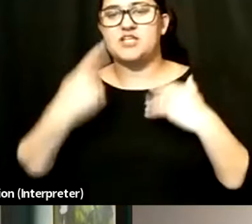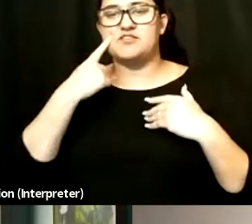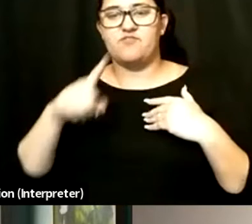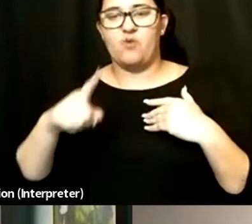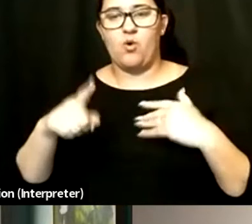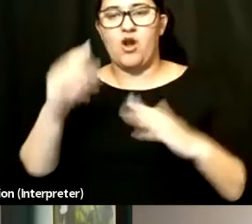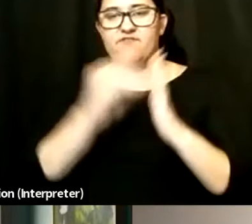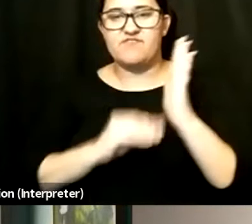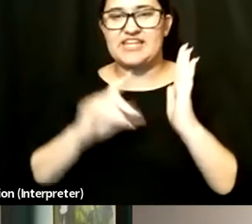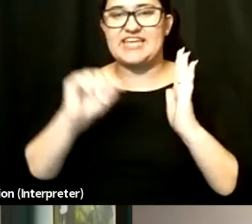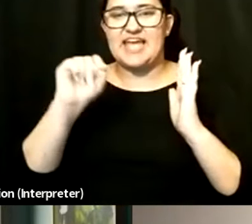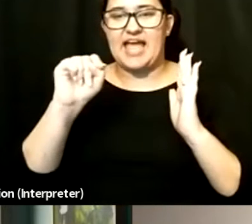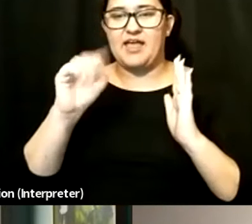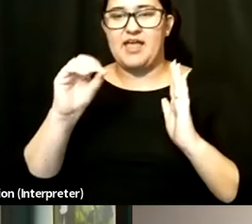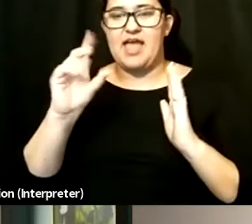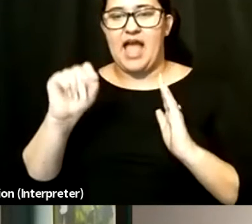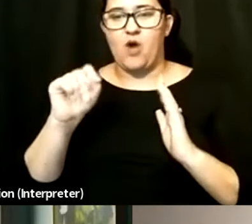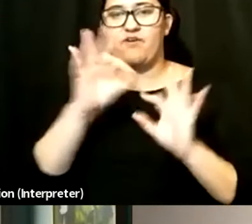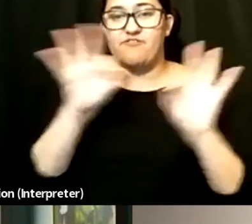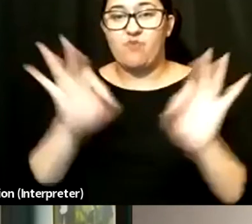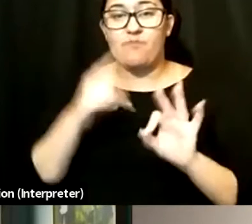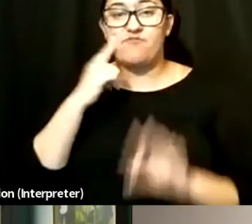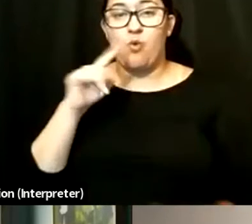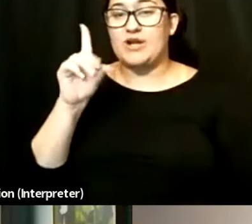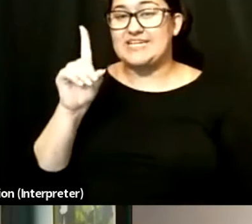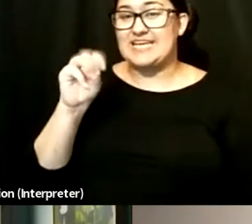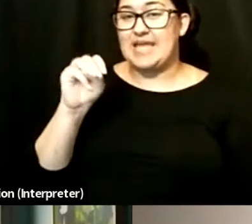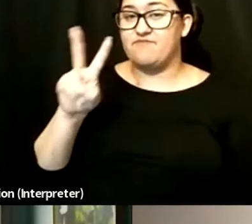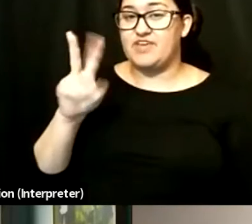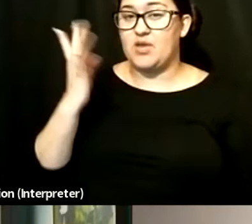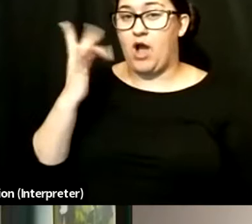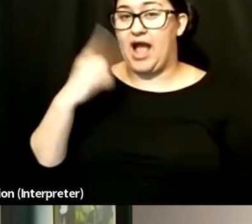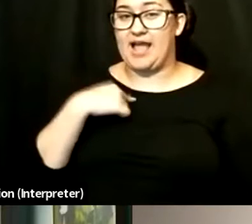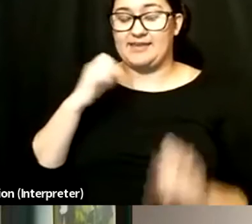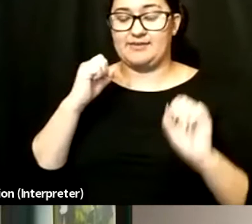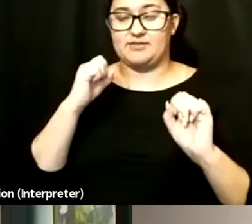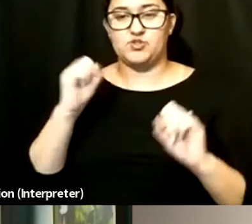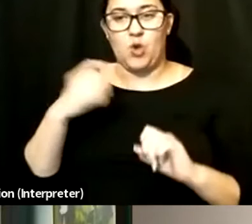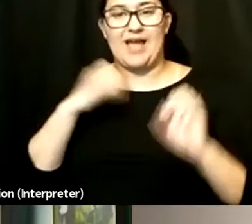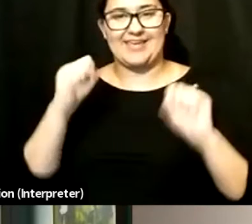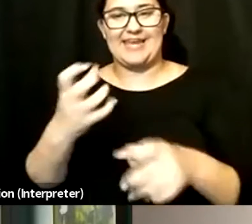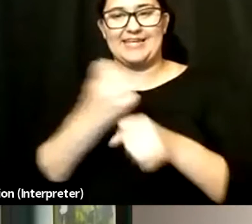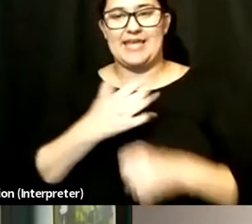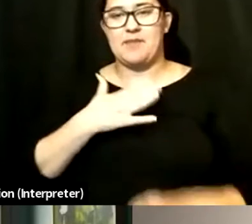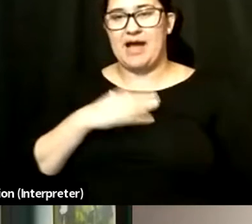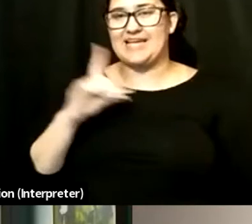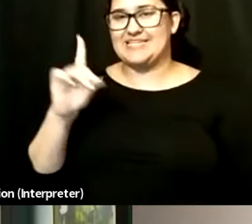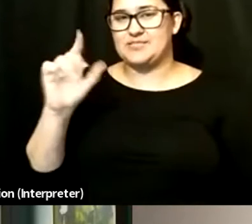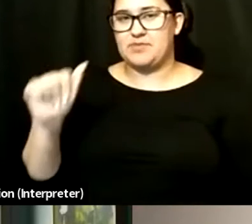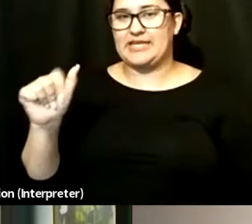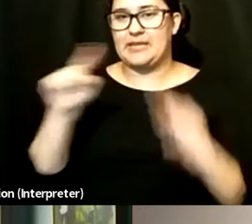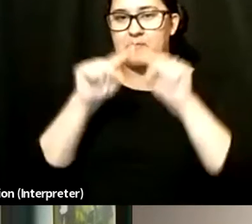a form for the DMV so that I can get my disability placard